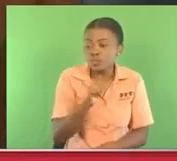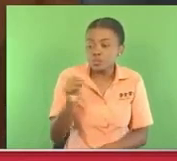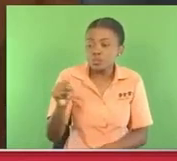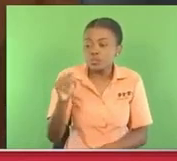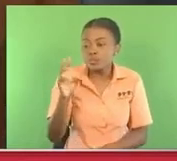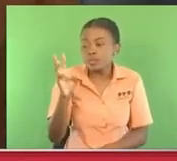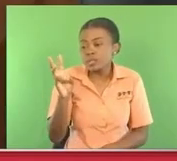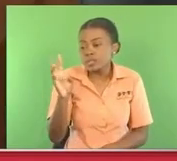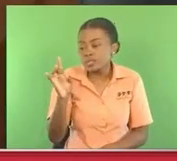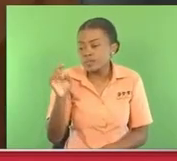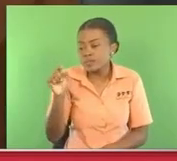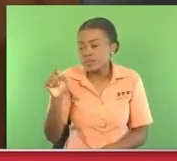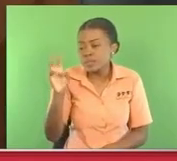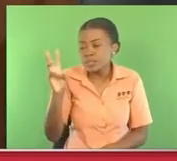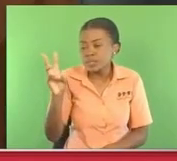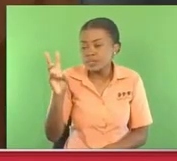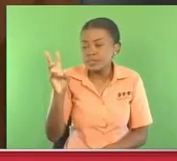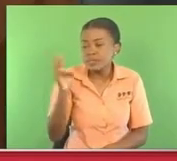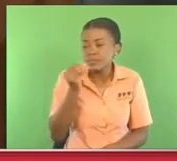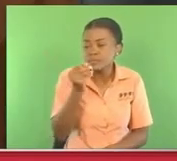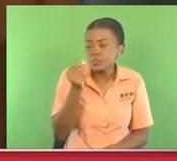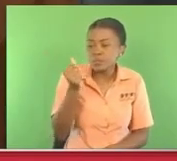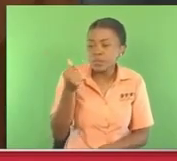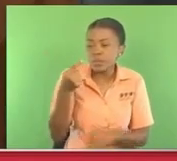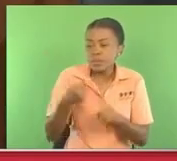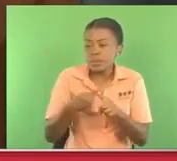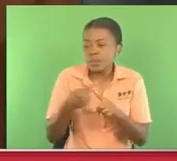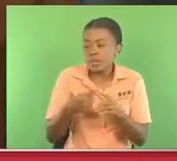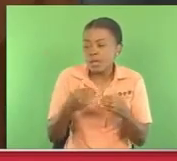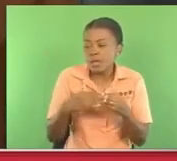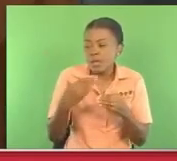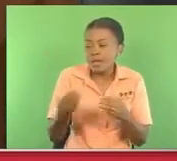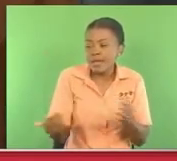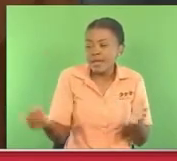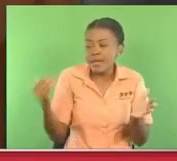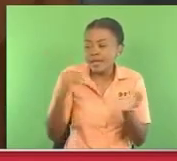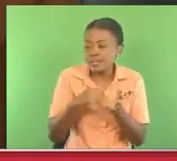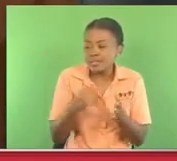68.6 just a few months later. Again, testament